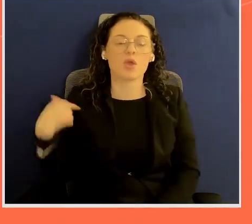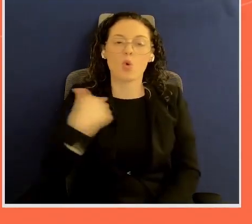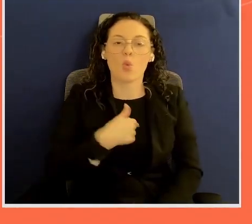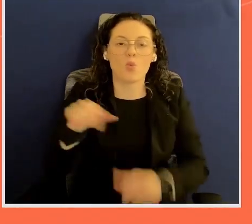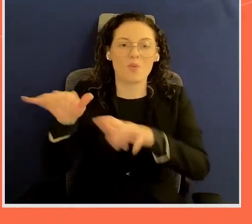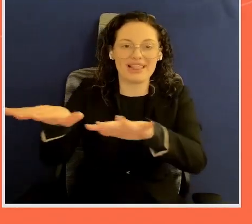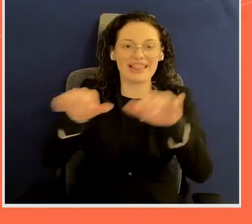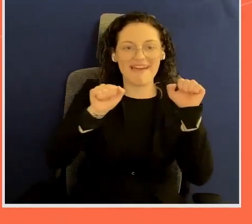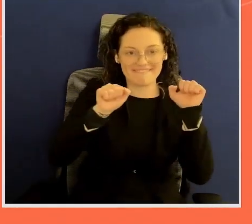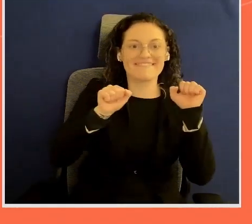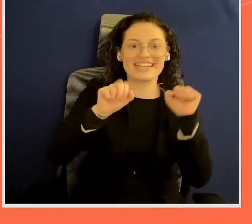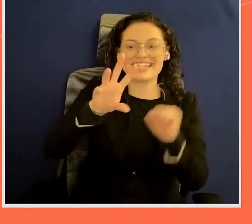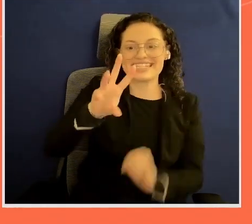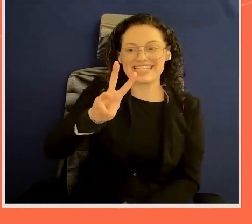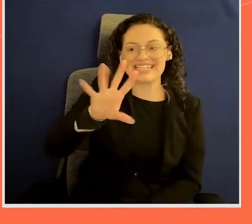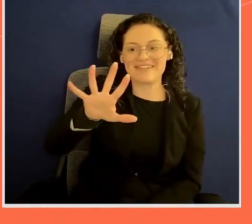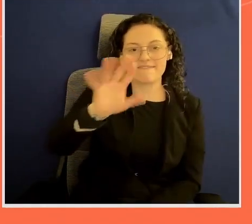swallowed the rocks,